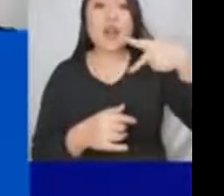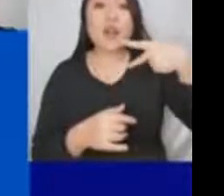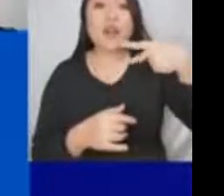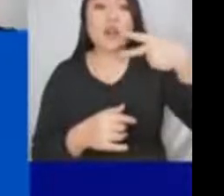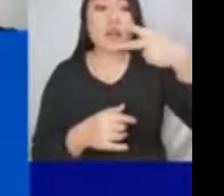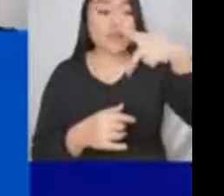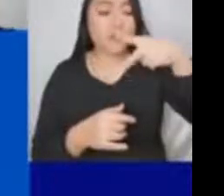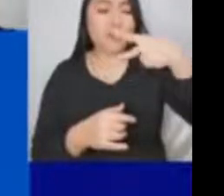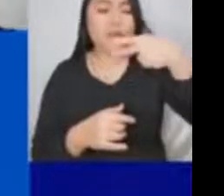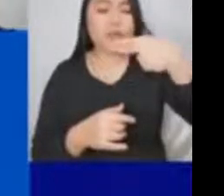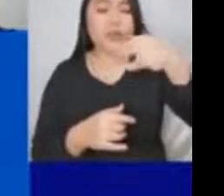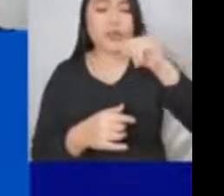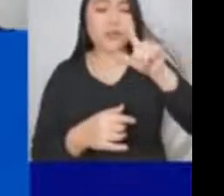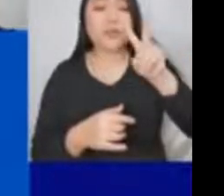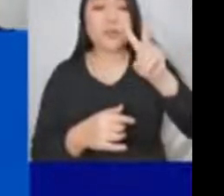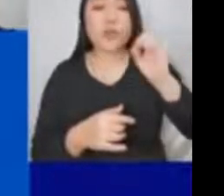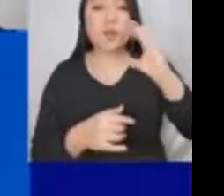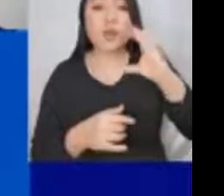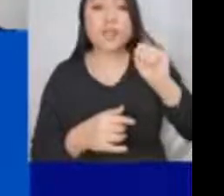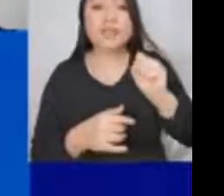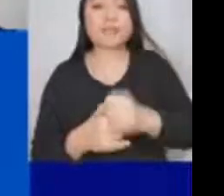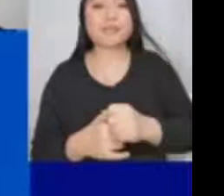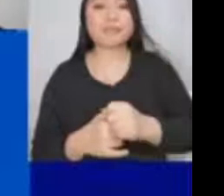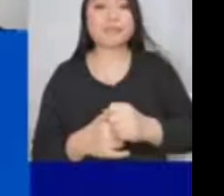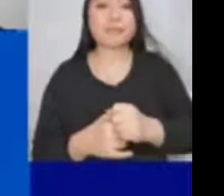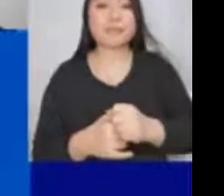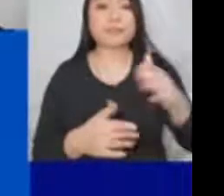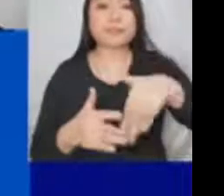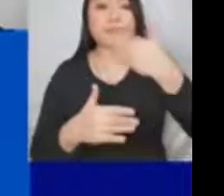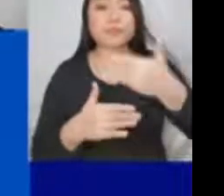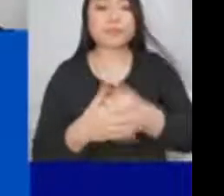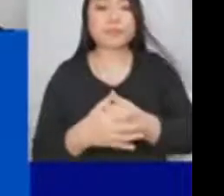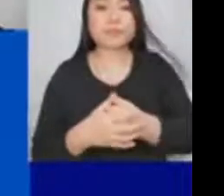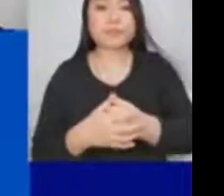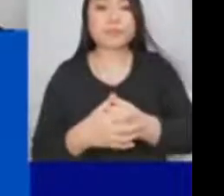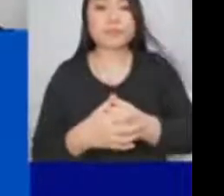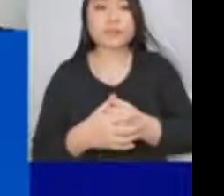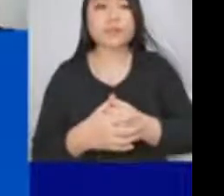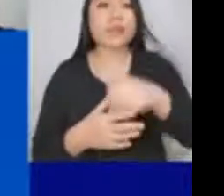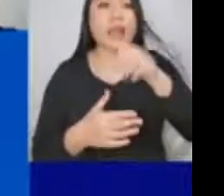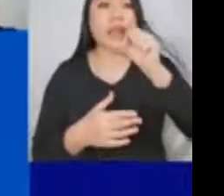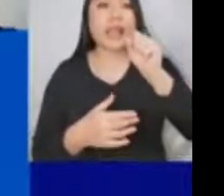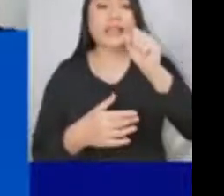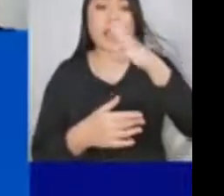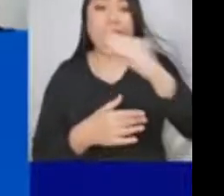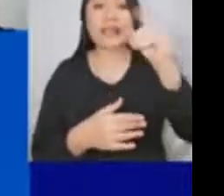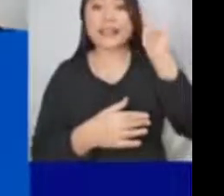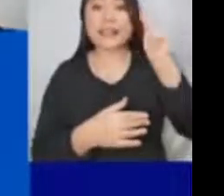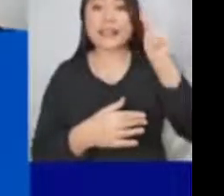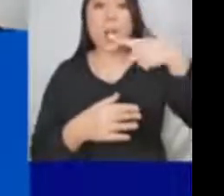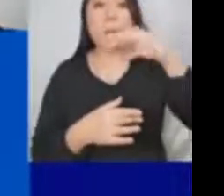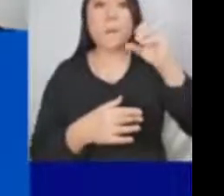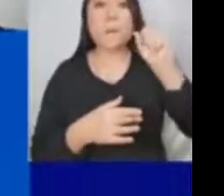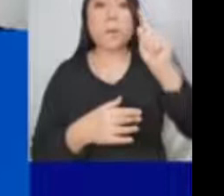special programs like Project NOAA and the suggested actions to take during these events. Next, we have the